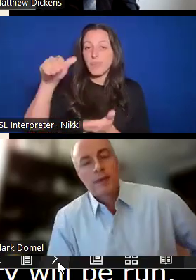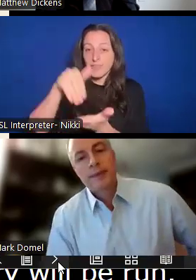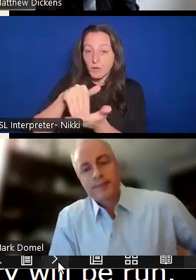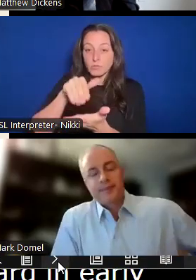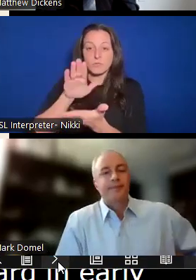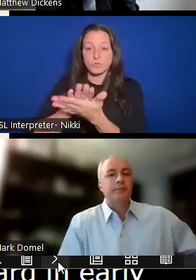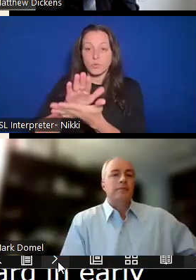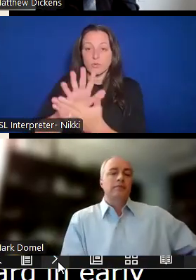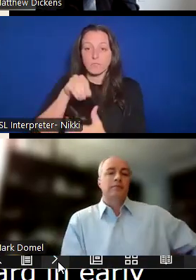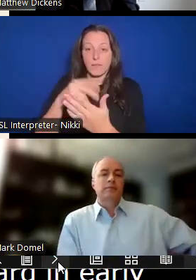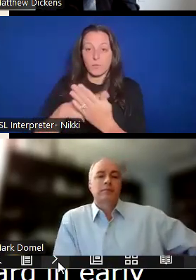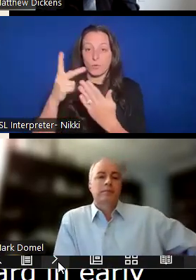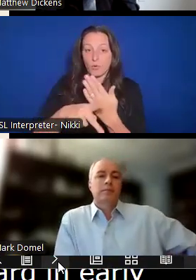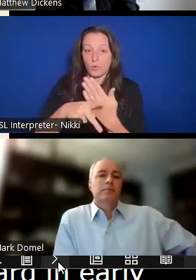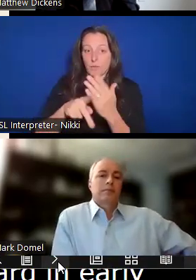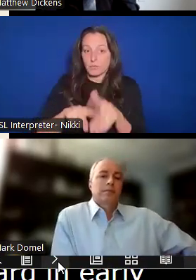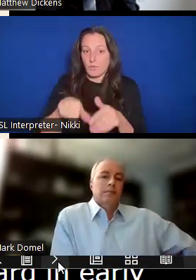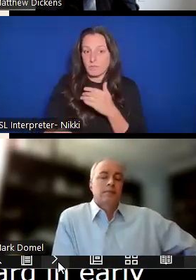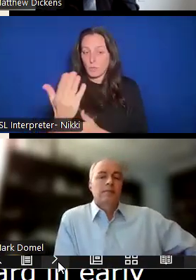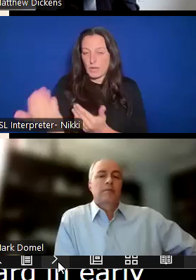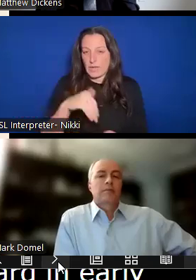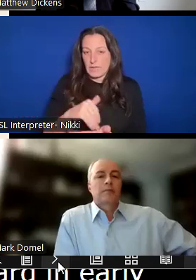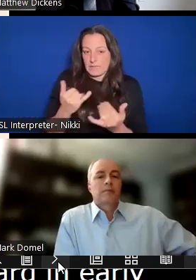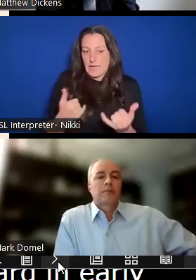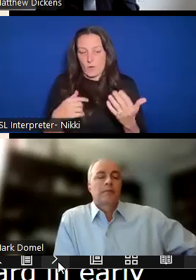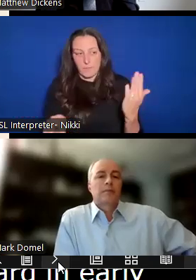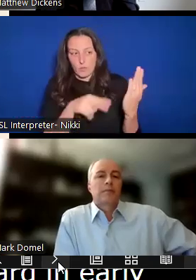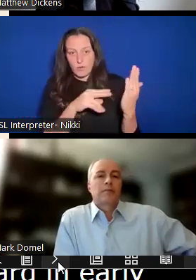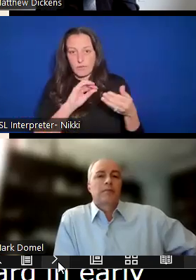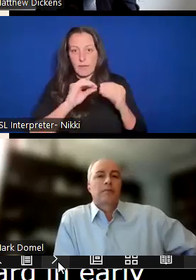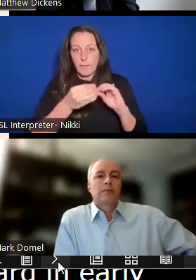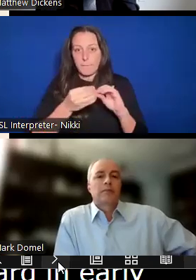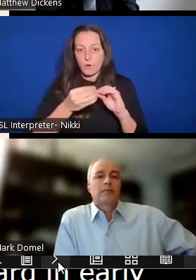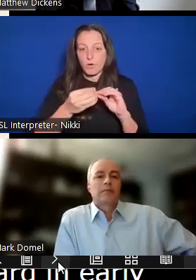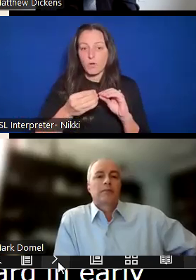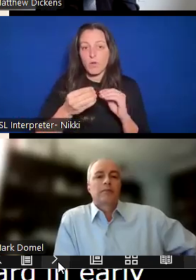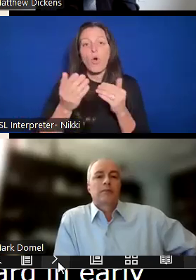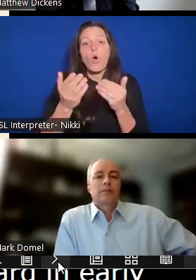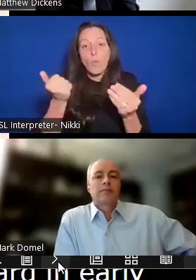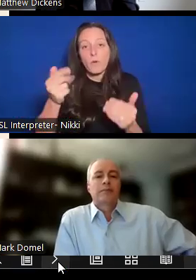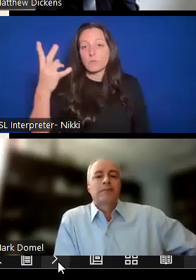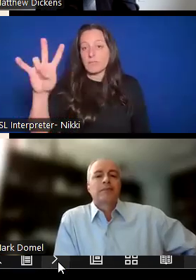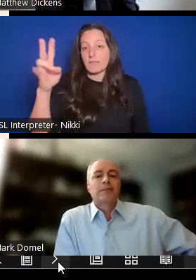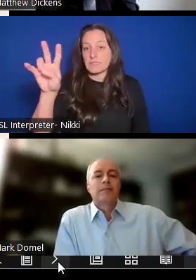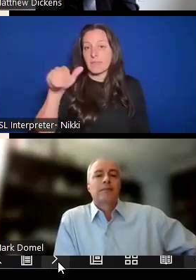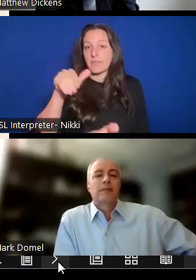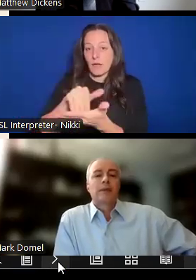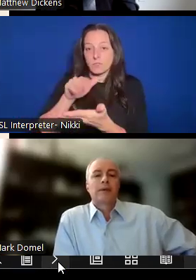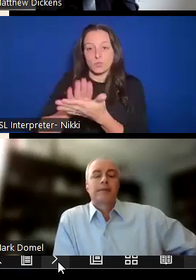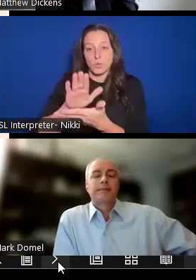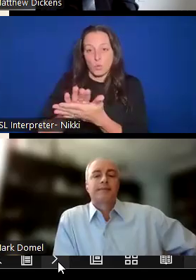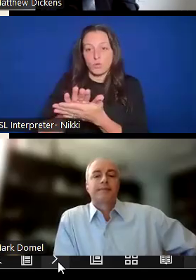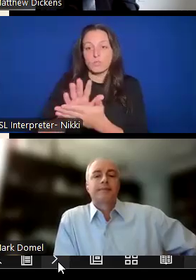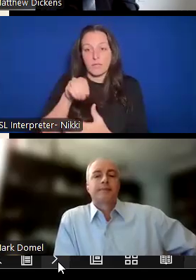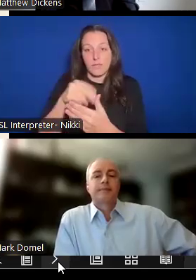program as of this morning, and I checked again just now, and we're up to almost 17,000. So schools are